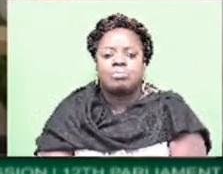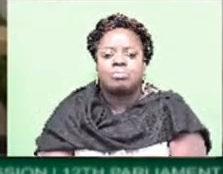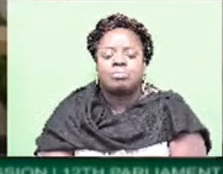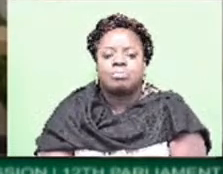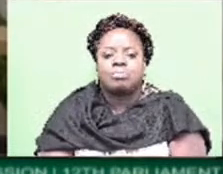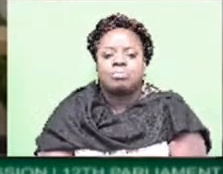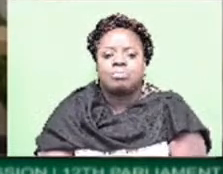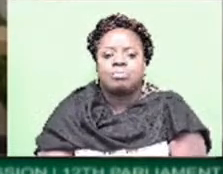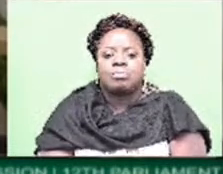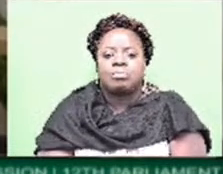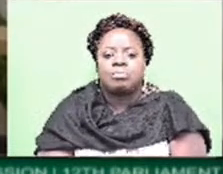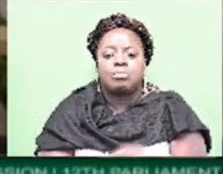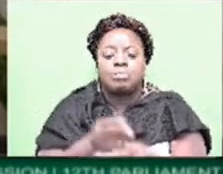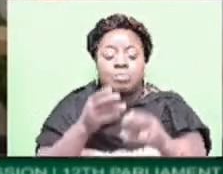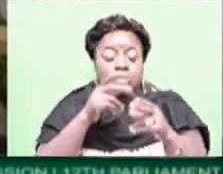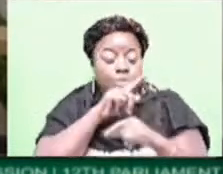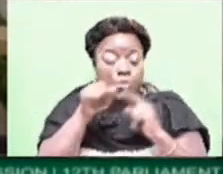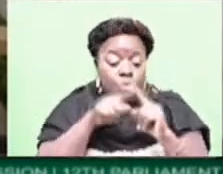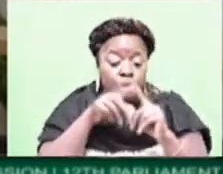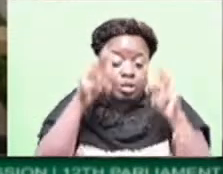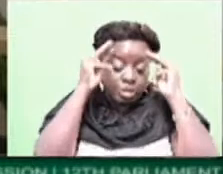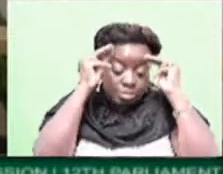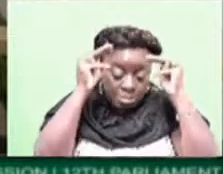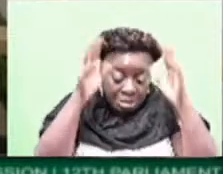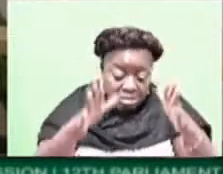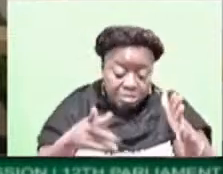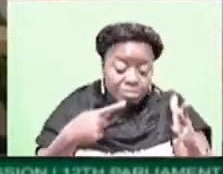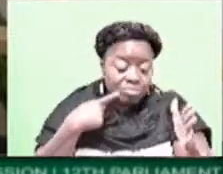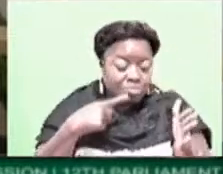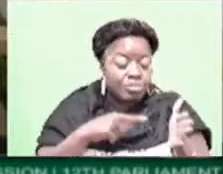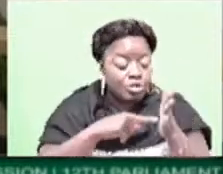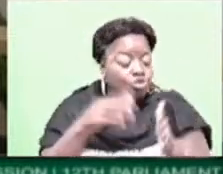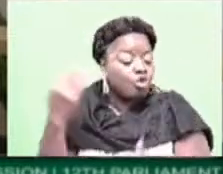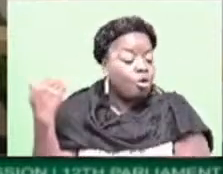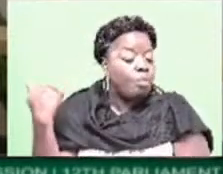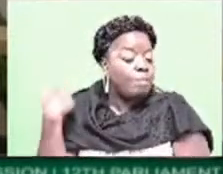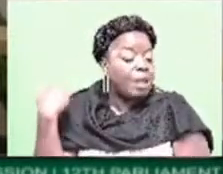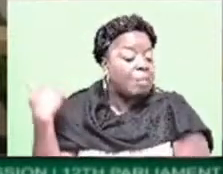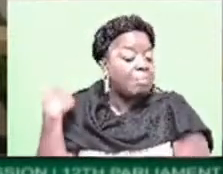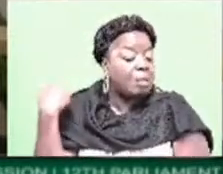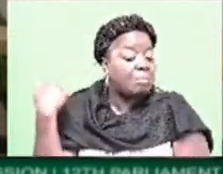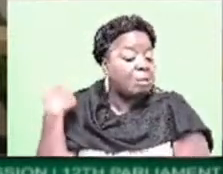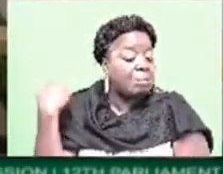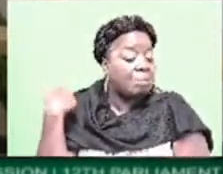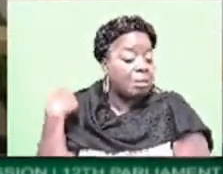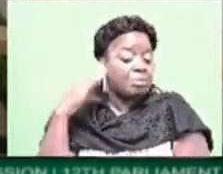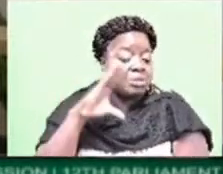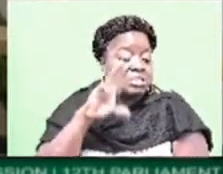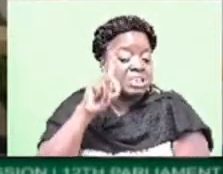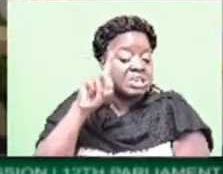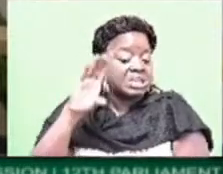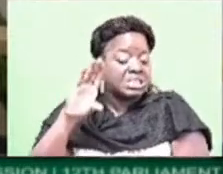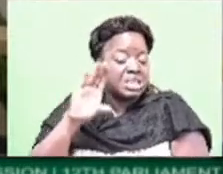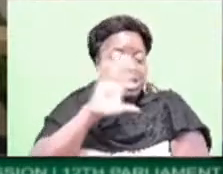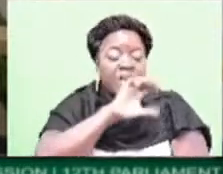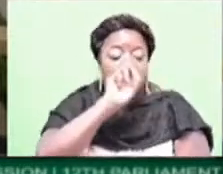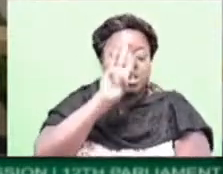that while the Minister sought to appropriate blame to the CDC and the WHO in terms